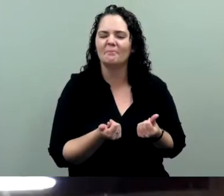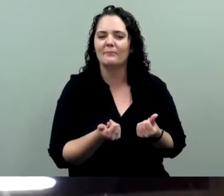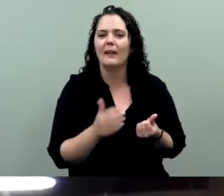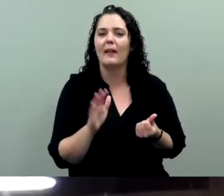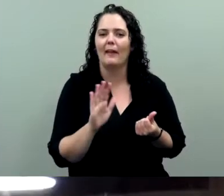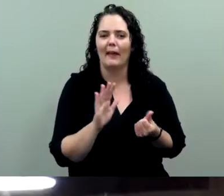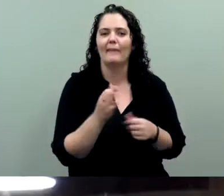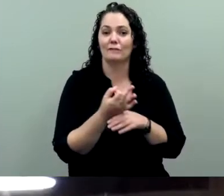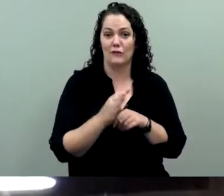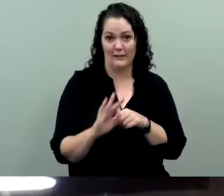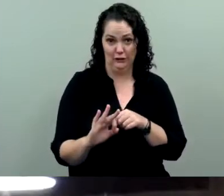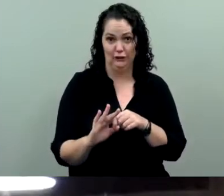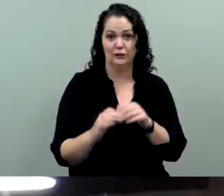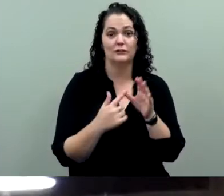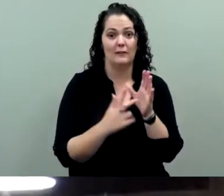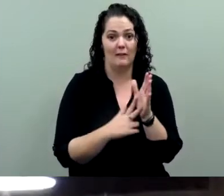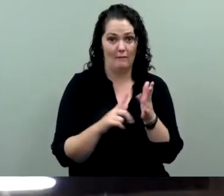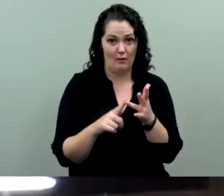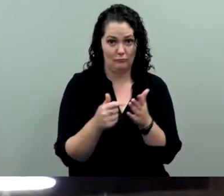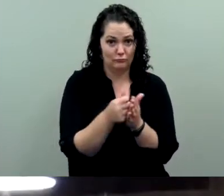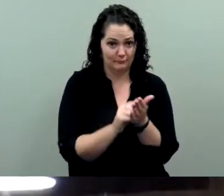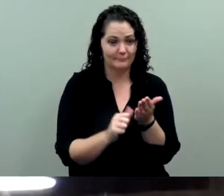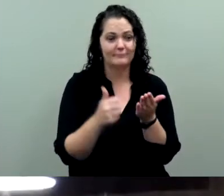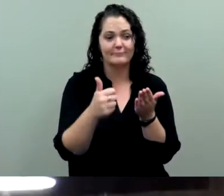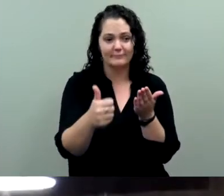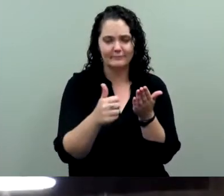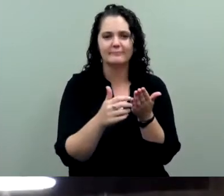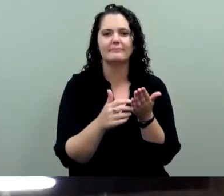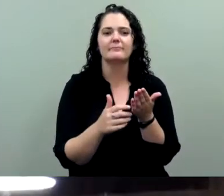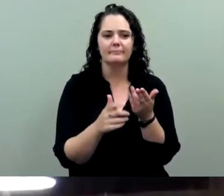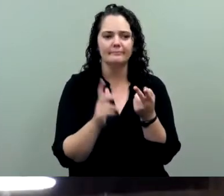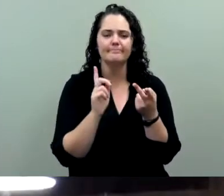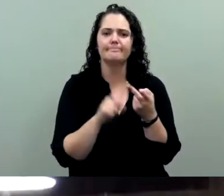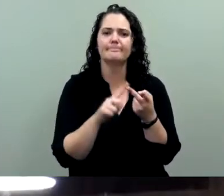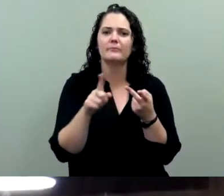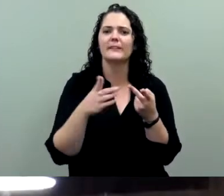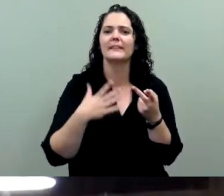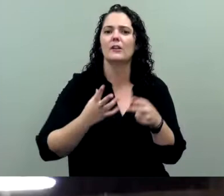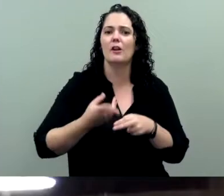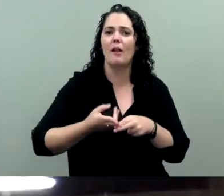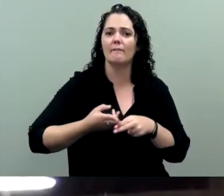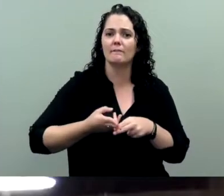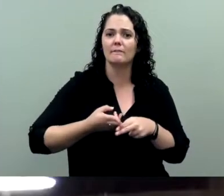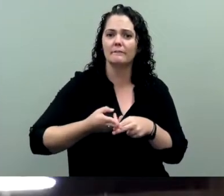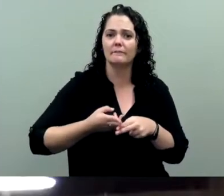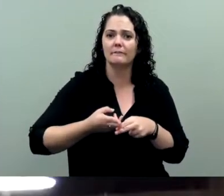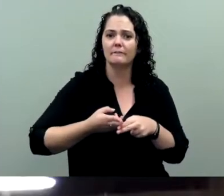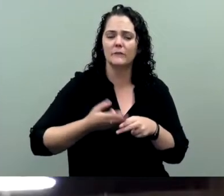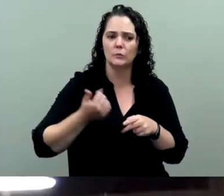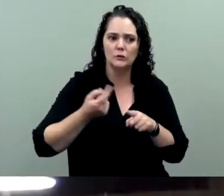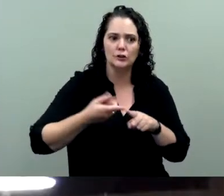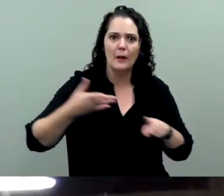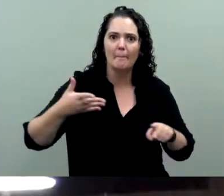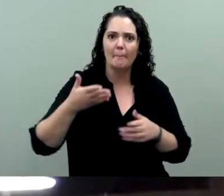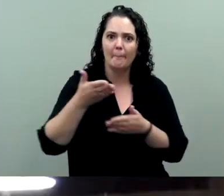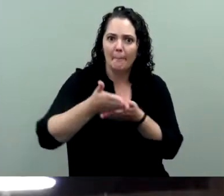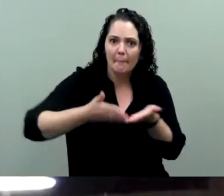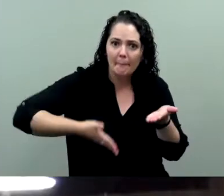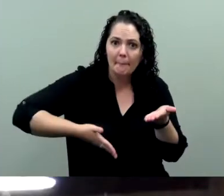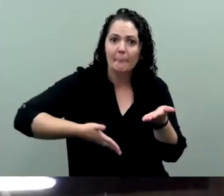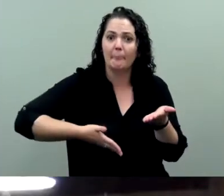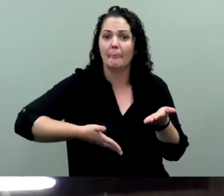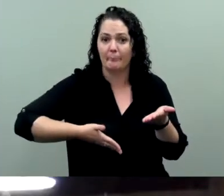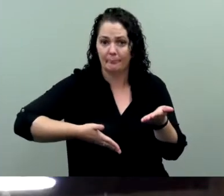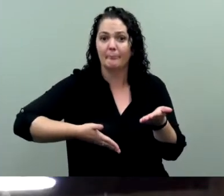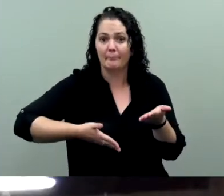there. That's number one. And you need a good sharp kitchen knife for cutting up that avocado pit. So everybody should